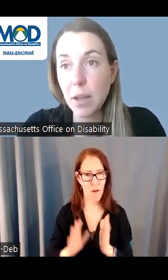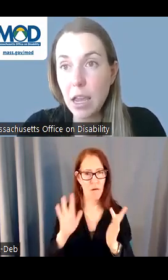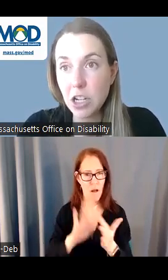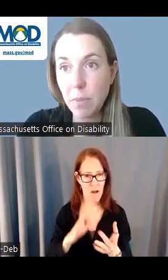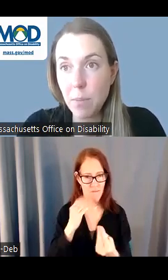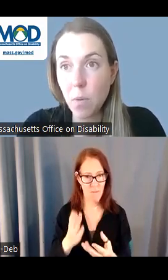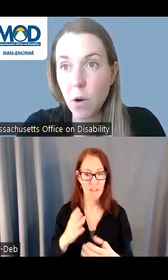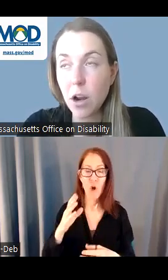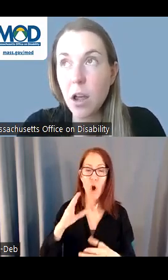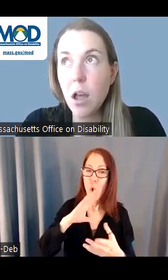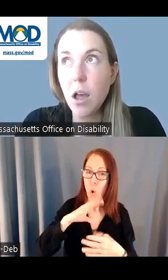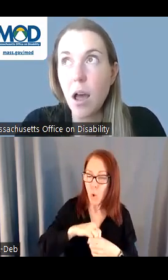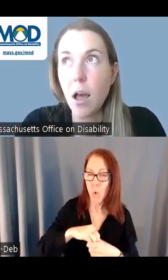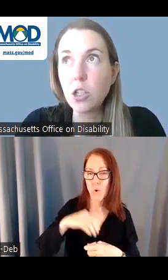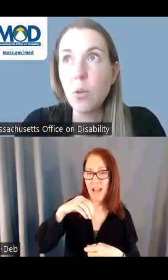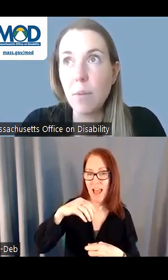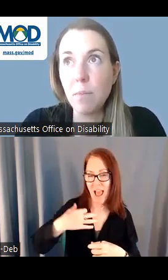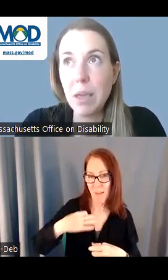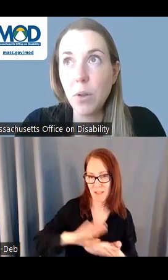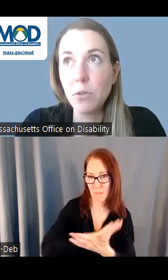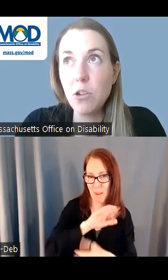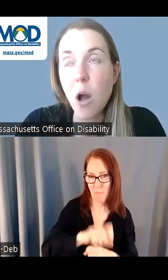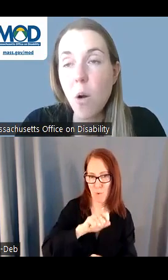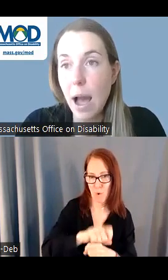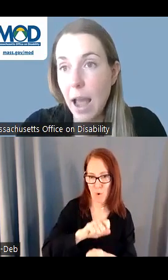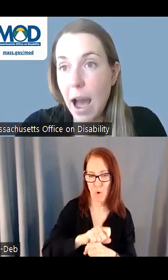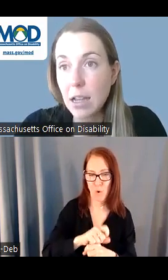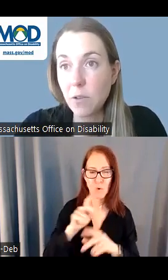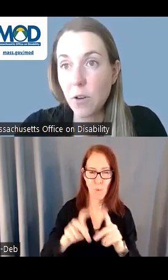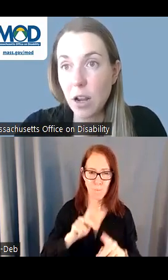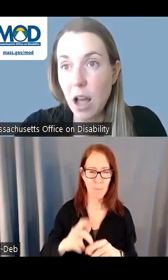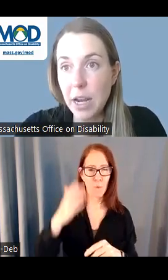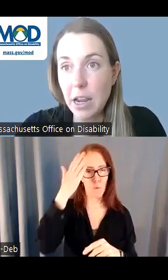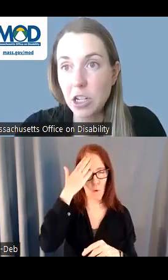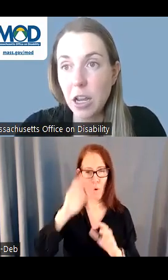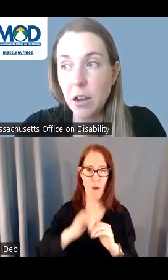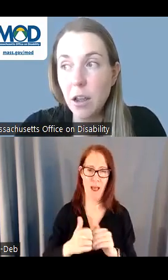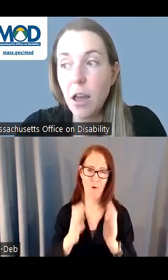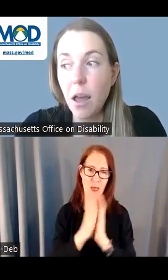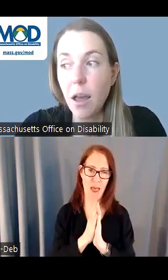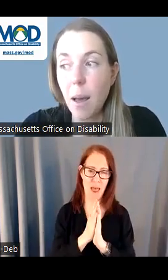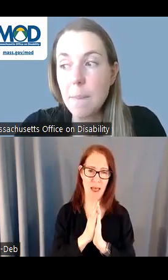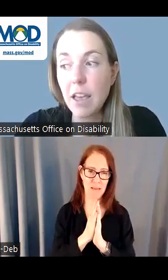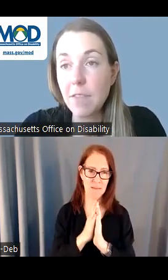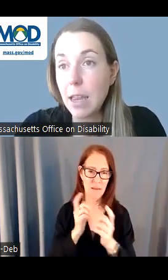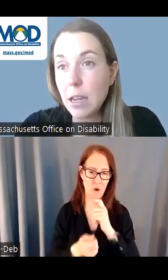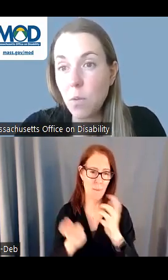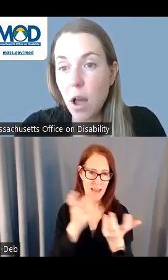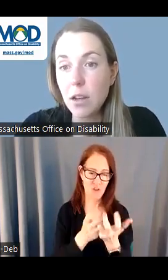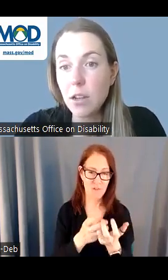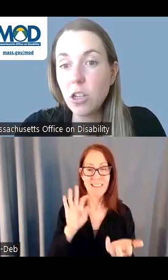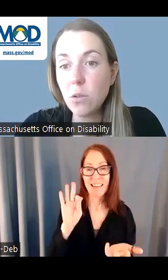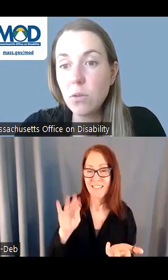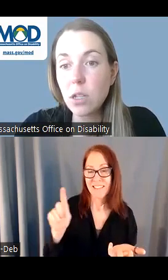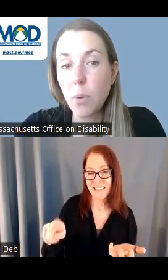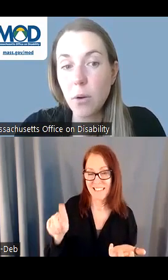that application paperwork so that people know how to ask for an accommodation if they need